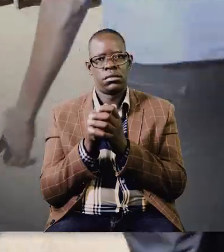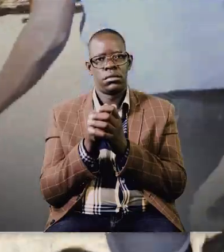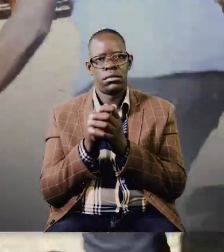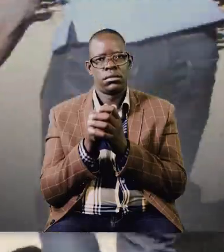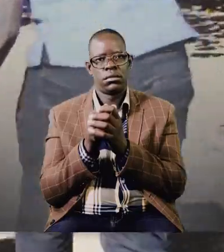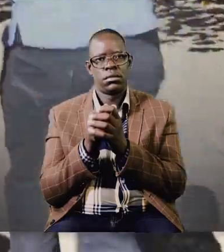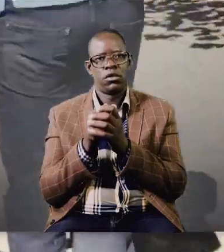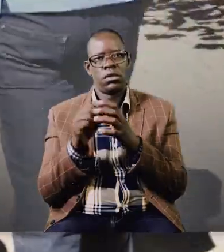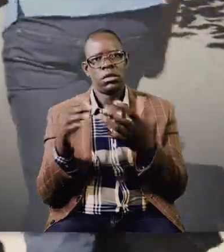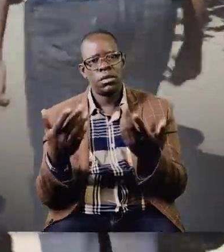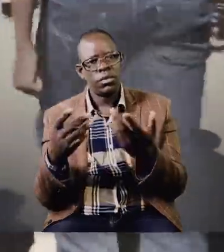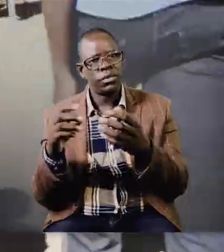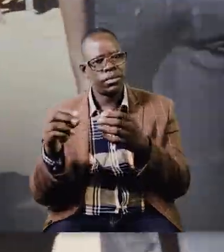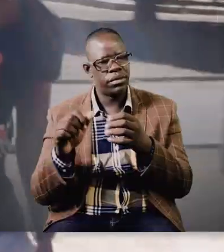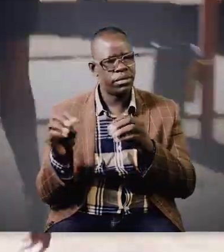Everything was shaking.